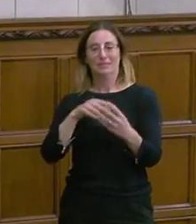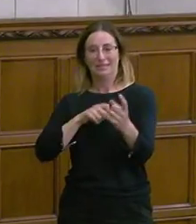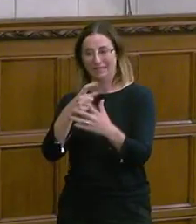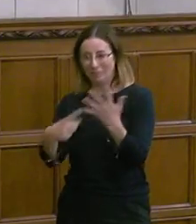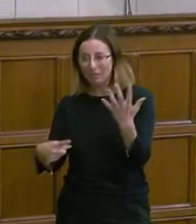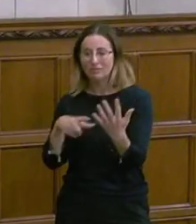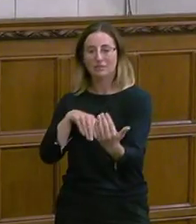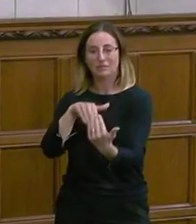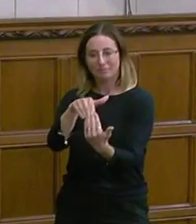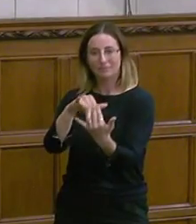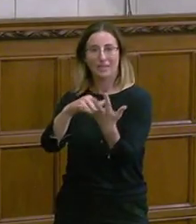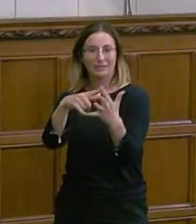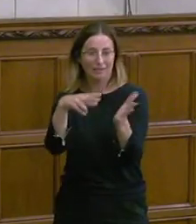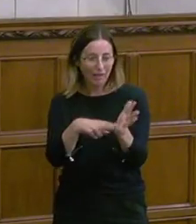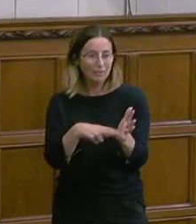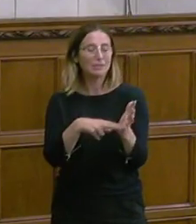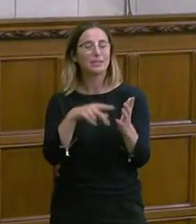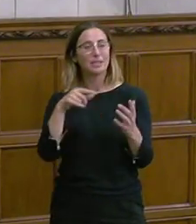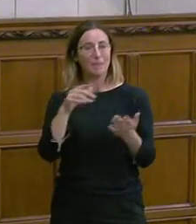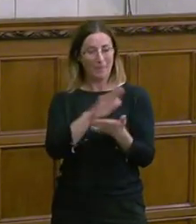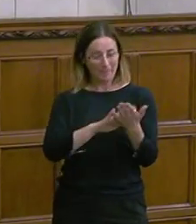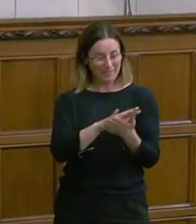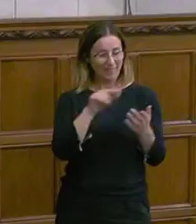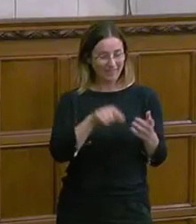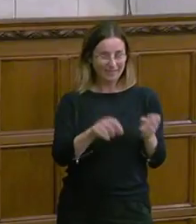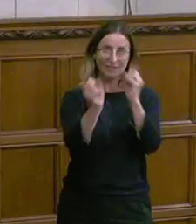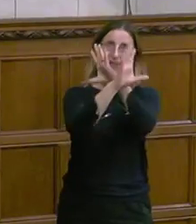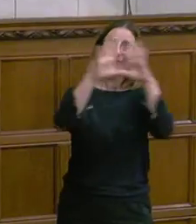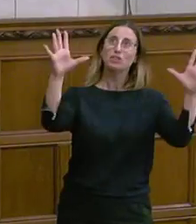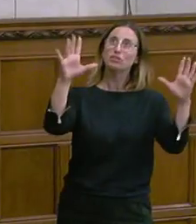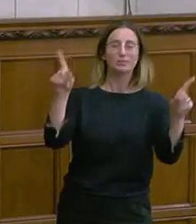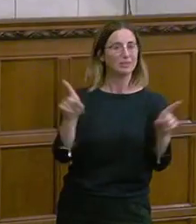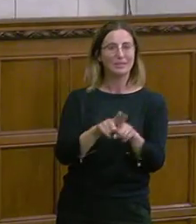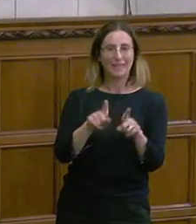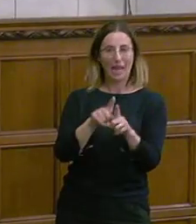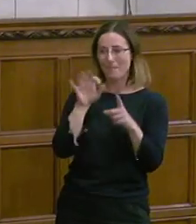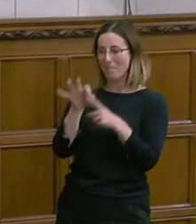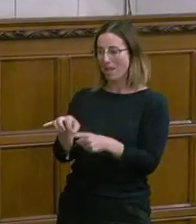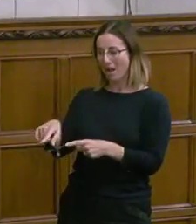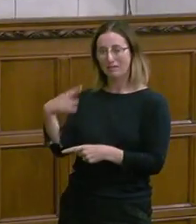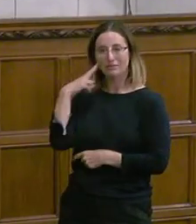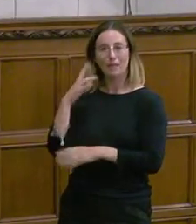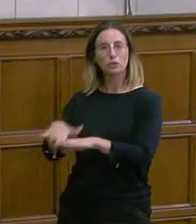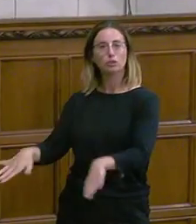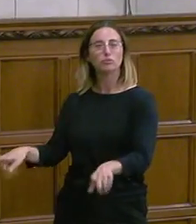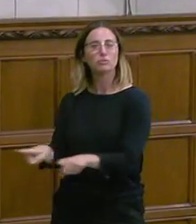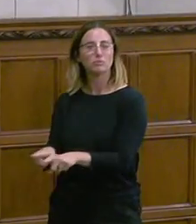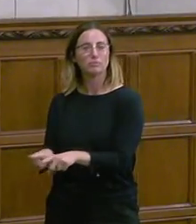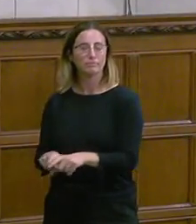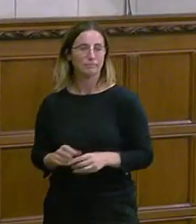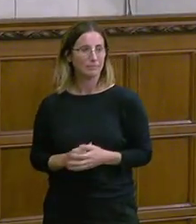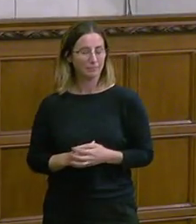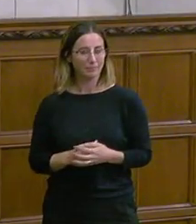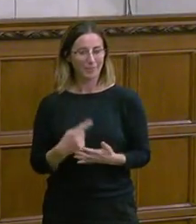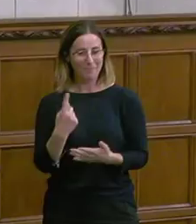this vision applies equally to deaf and hearing impaired children and young people. I think we all recognise that we